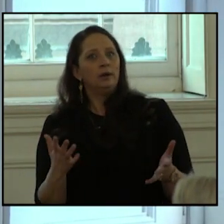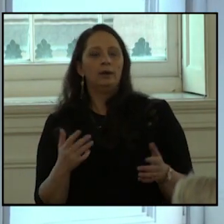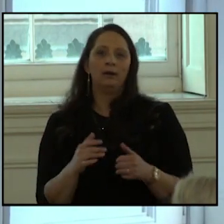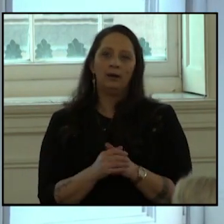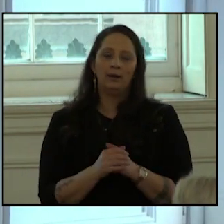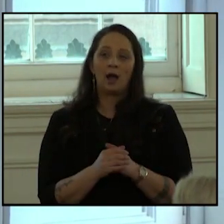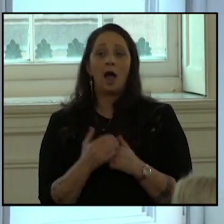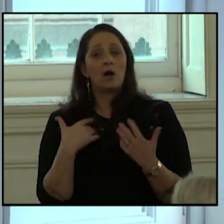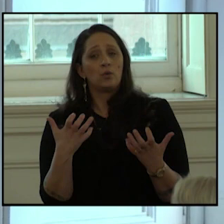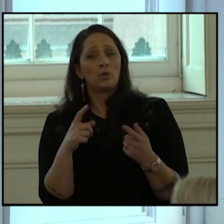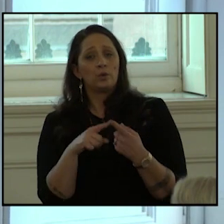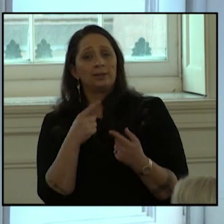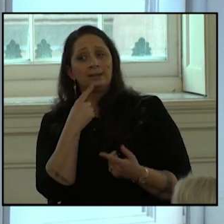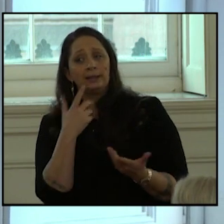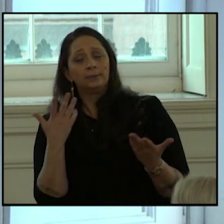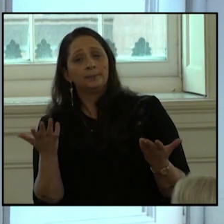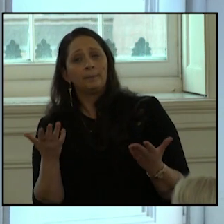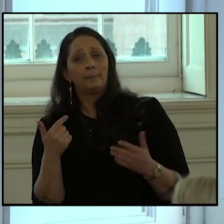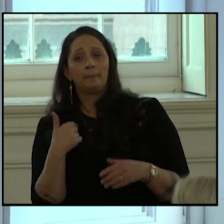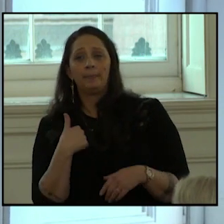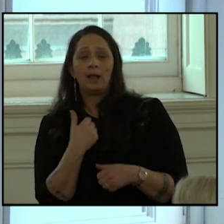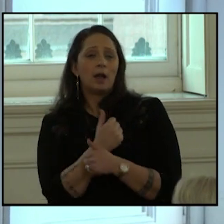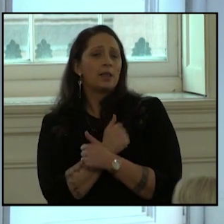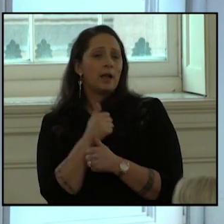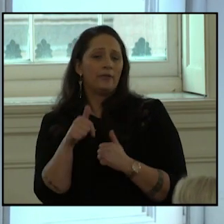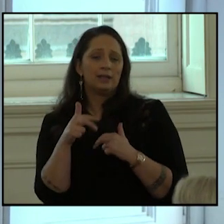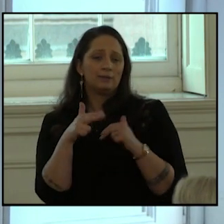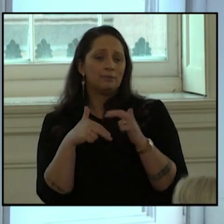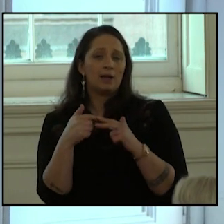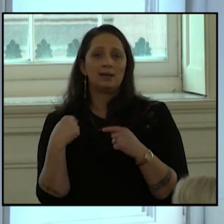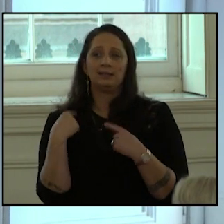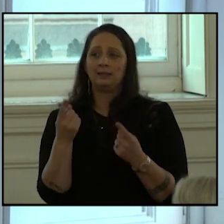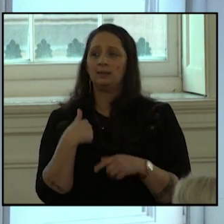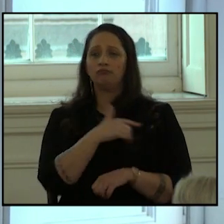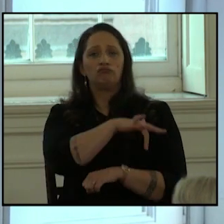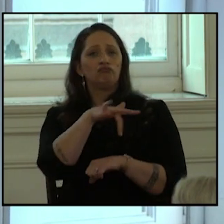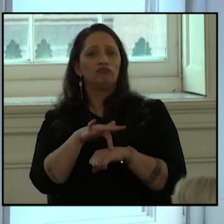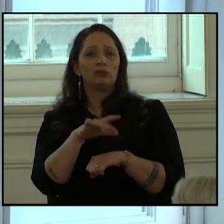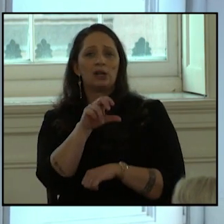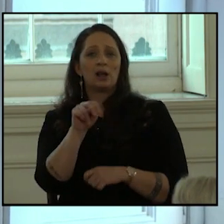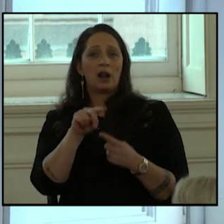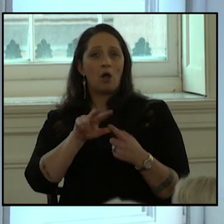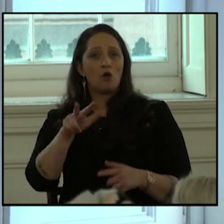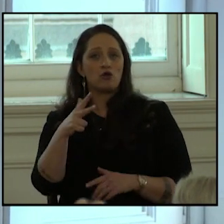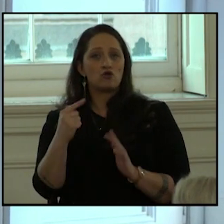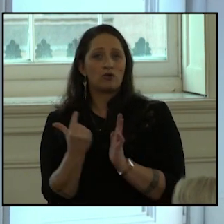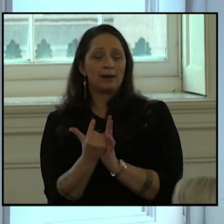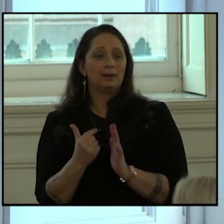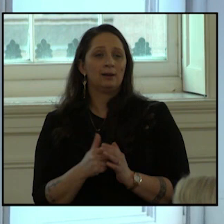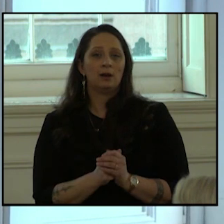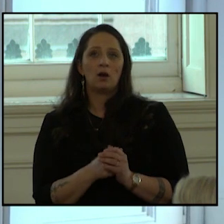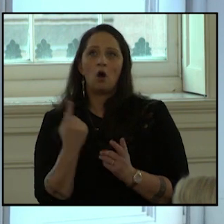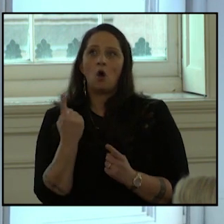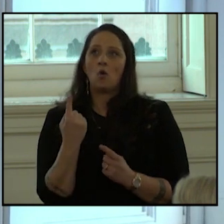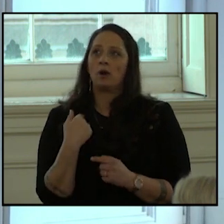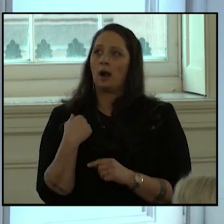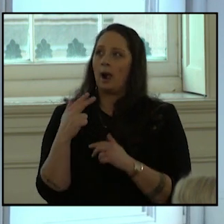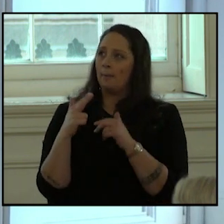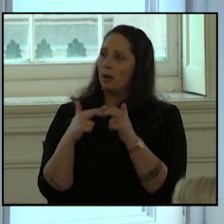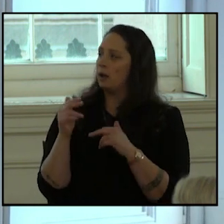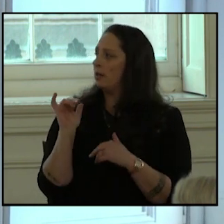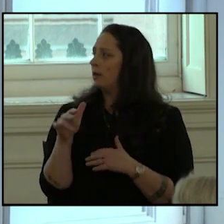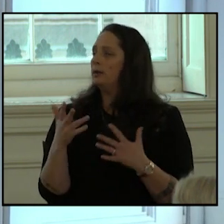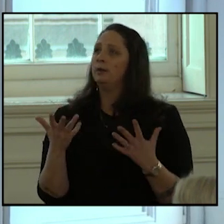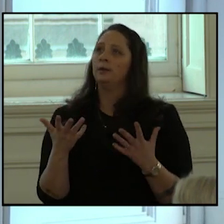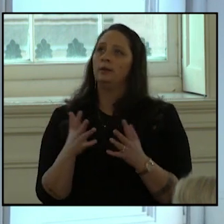would like to say that I have loved this building since I came to Connecticut in third grade. It has always been a building